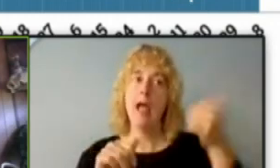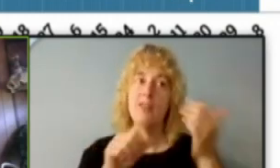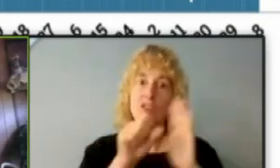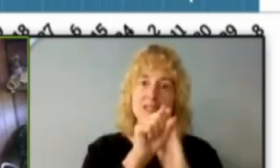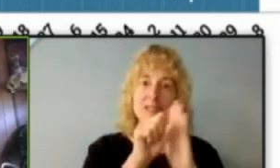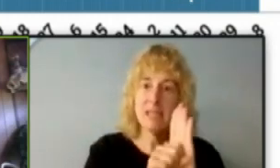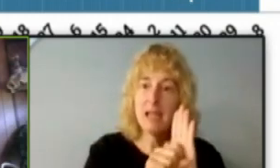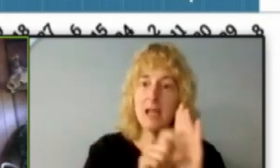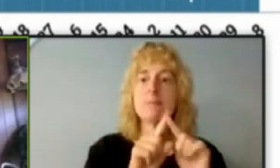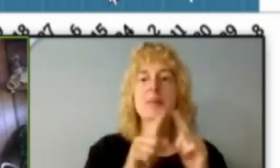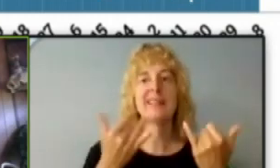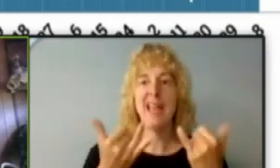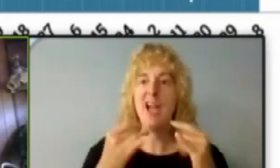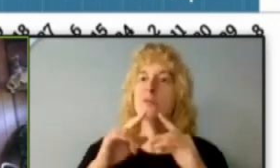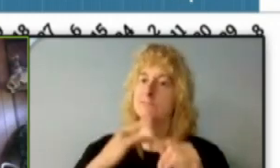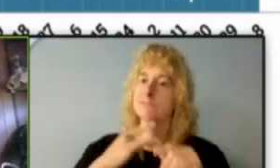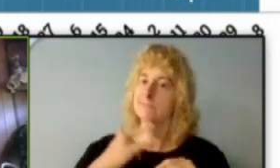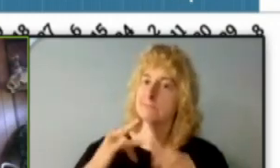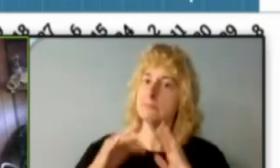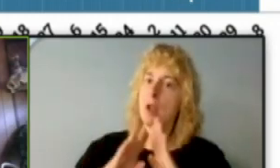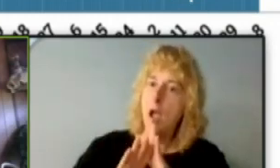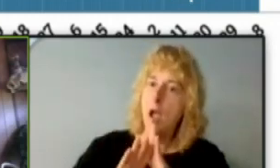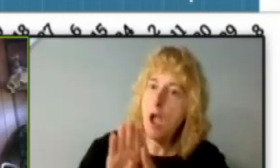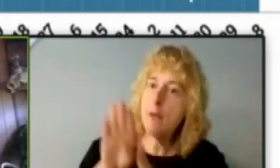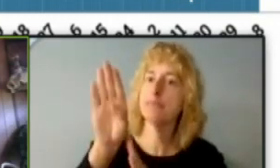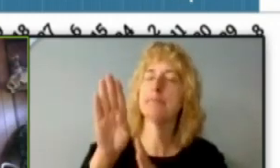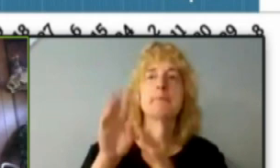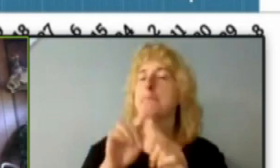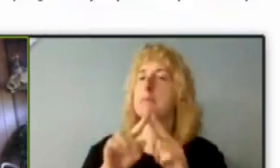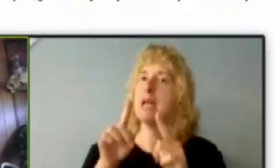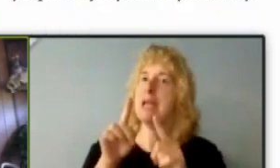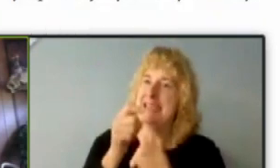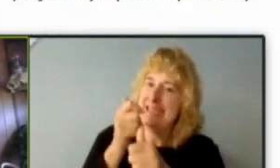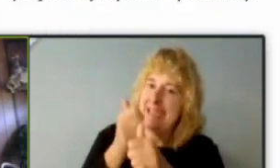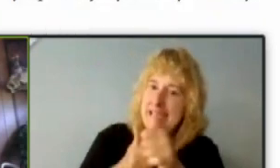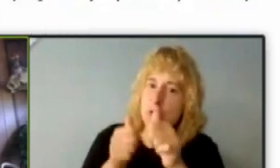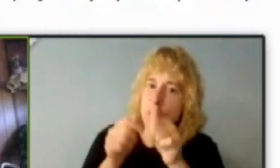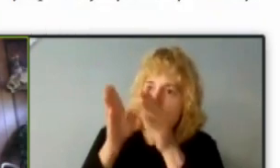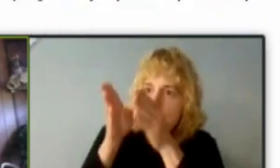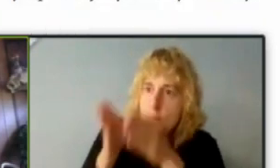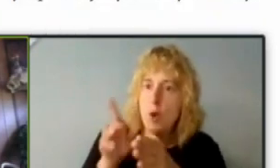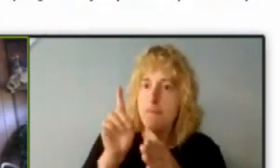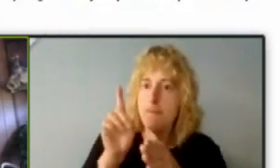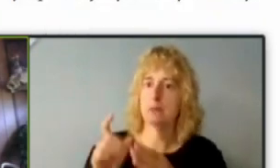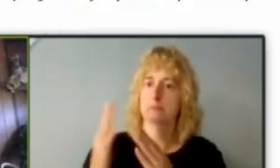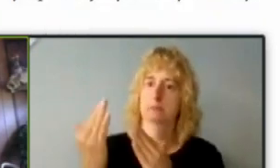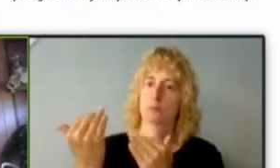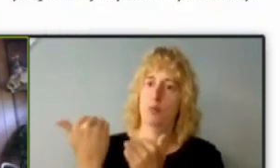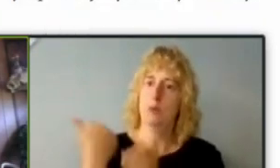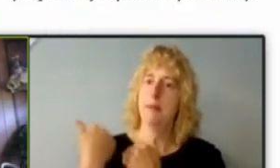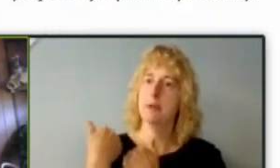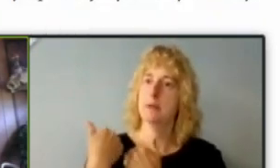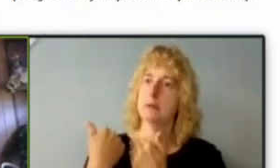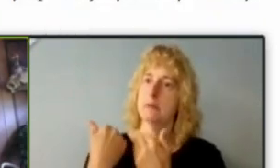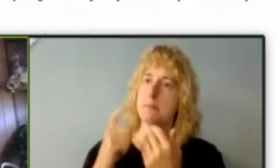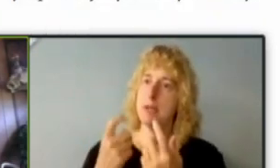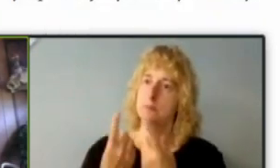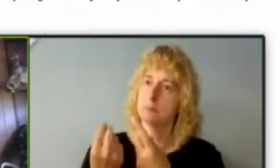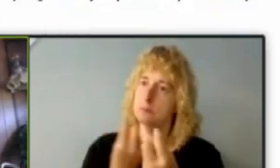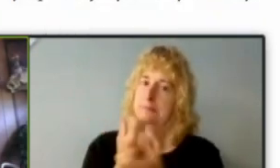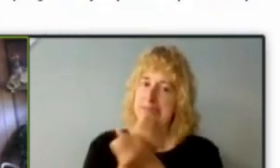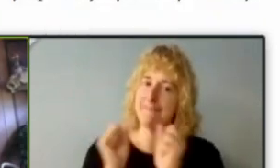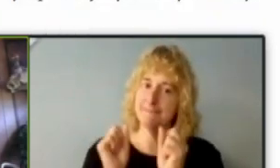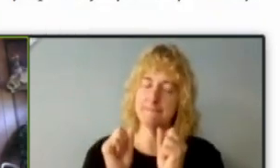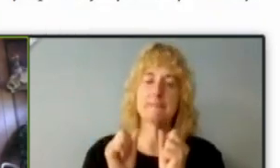be controlled when each person takes responsibility for doing what they have to do. And the last of these slides I want to show